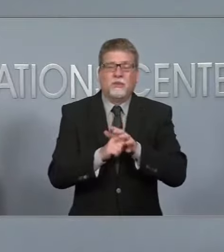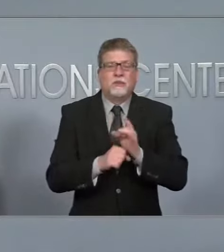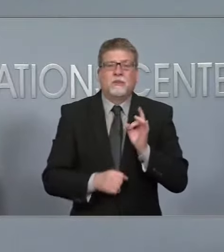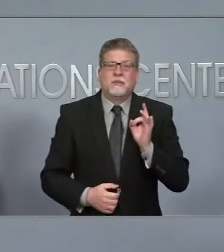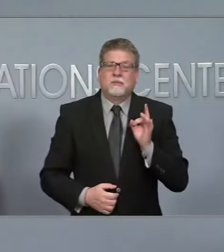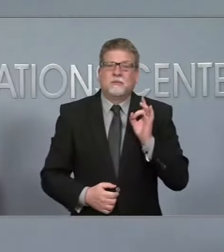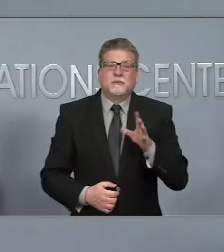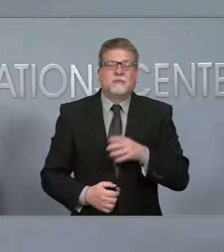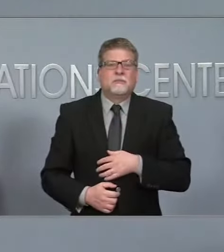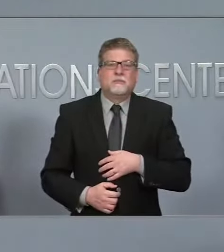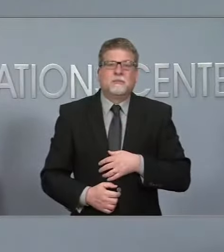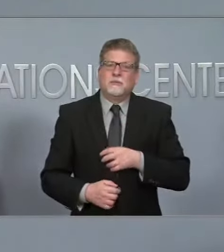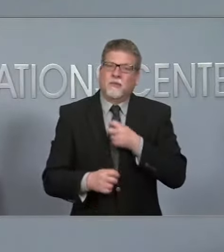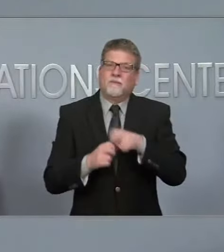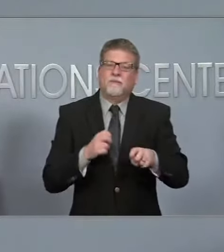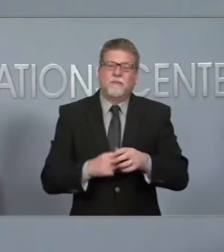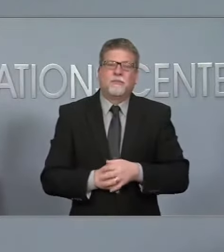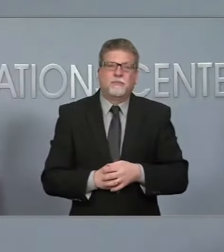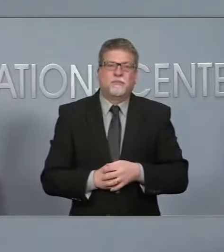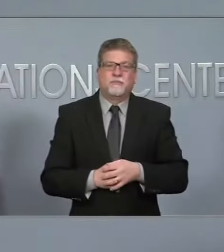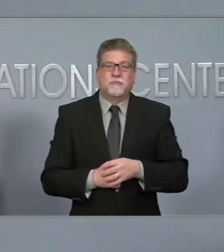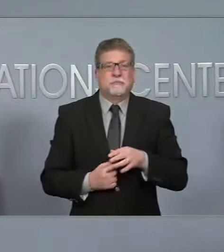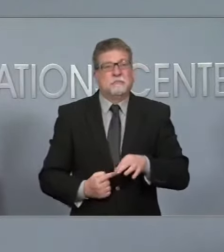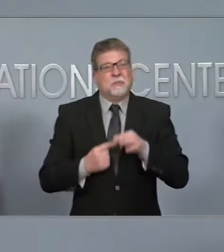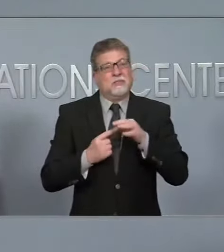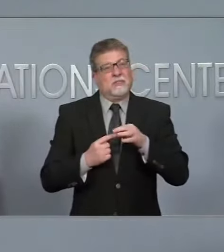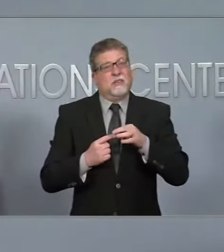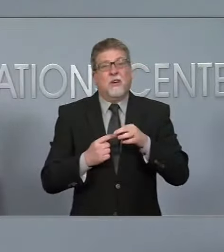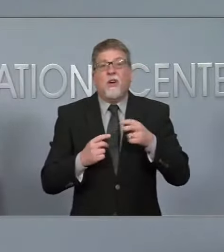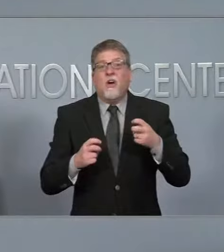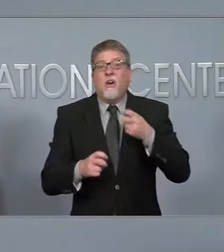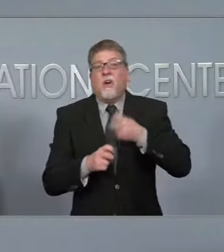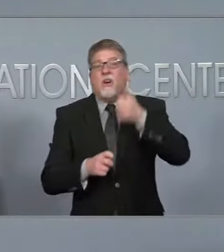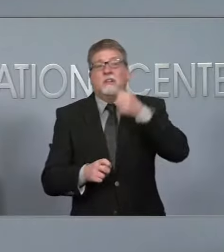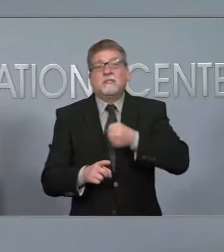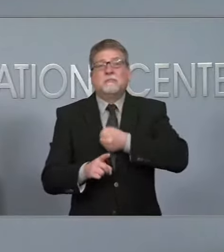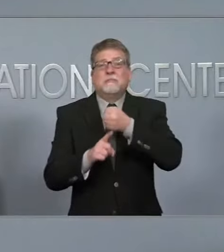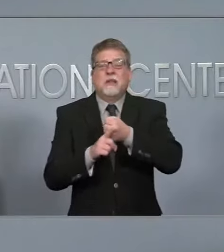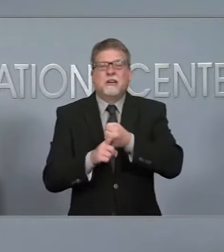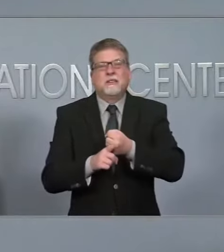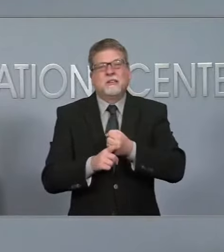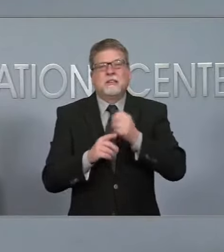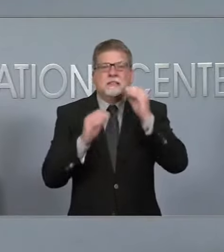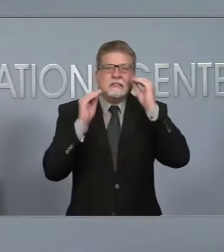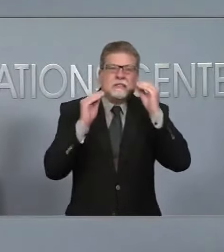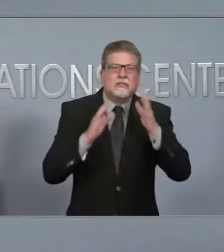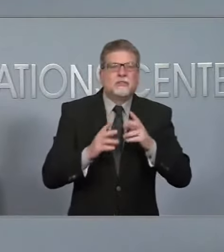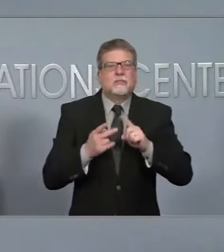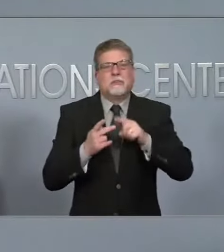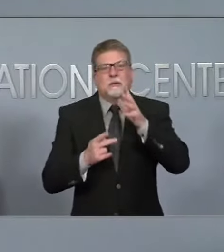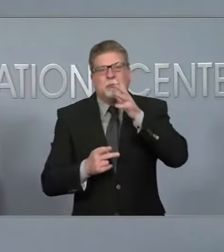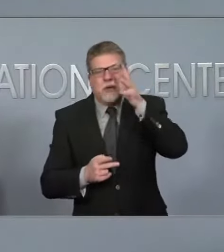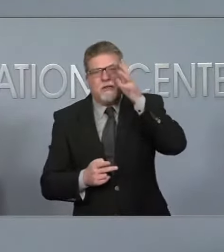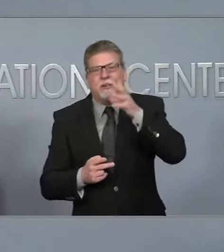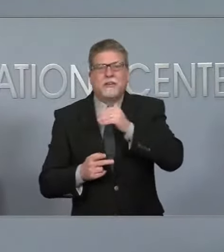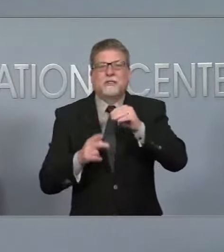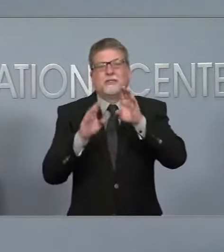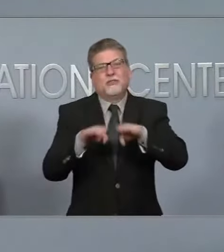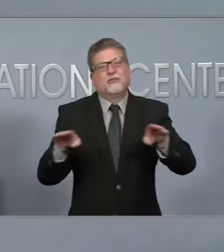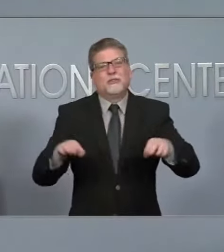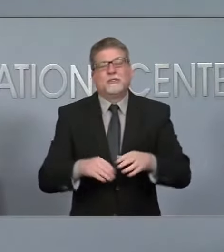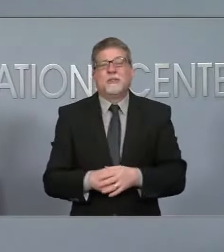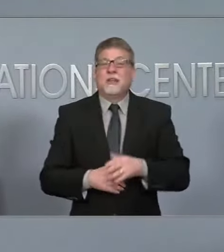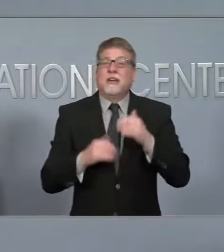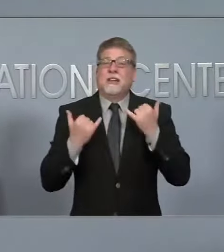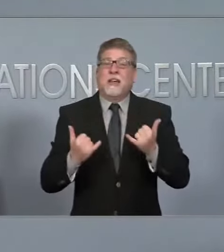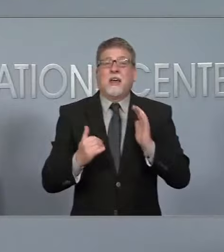parents, teachers, and school children. It's time to focus on getting our children a good education and improving